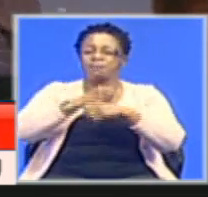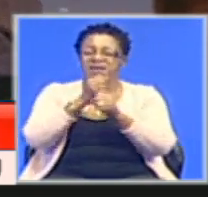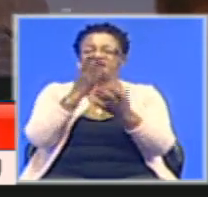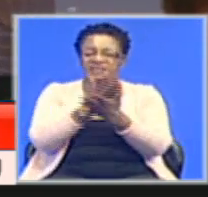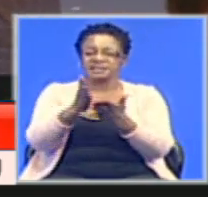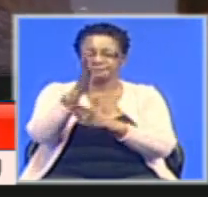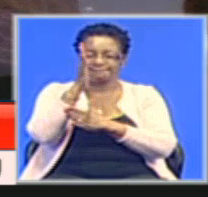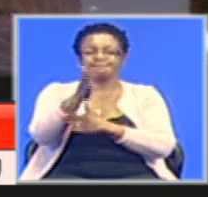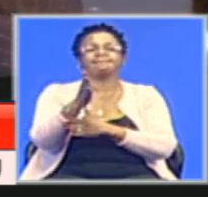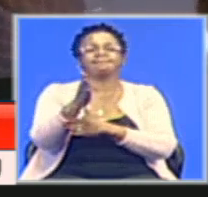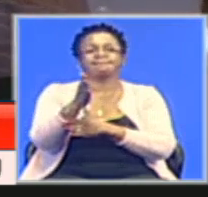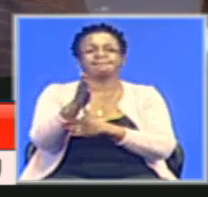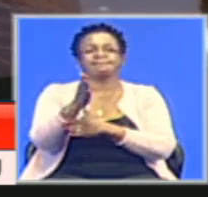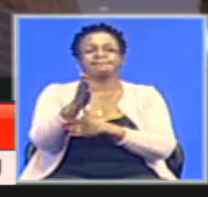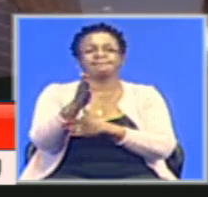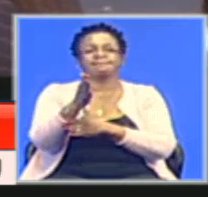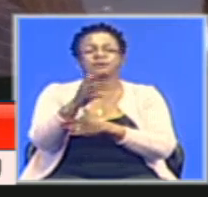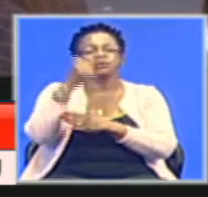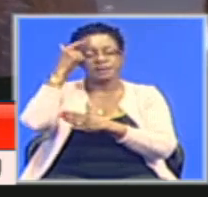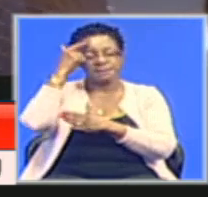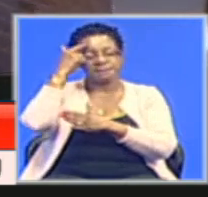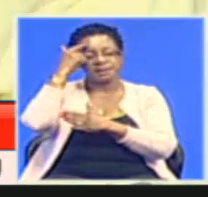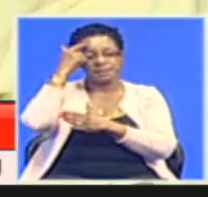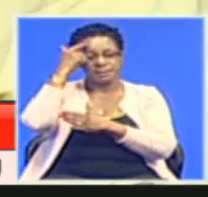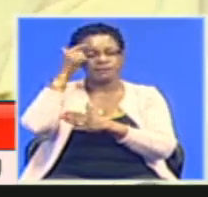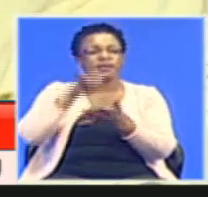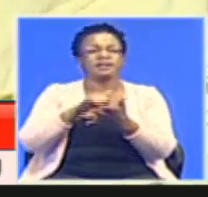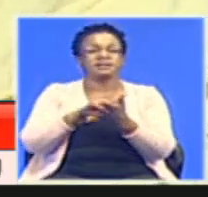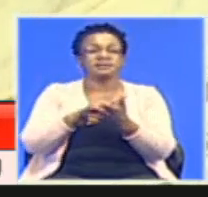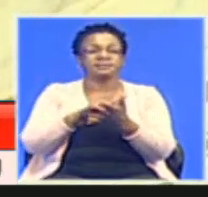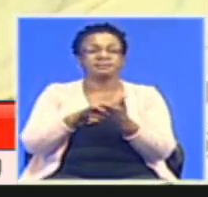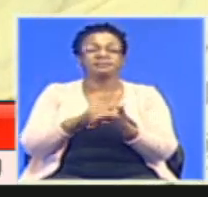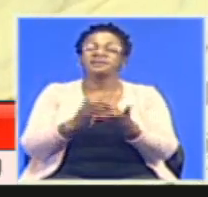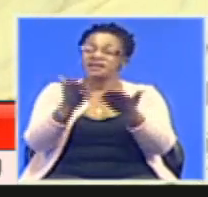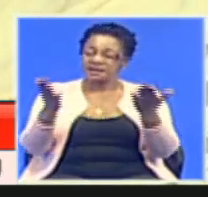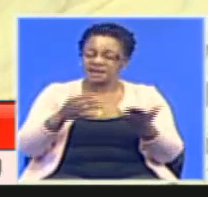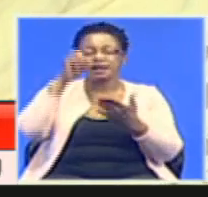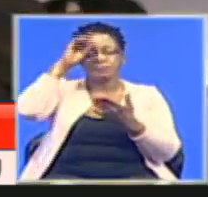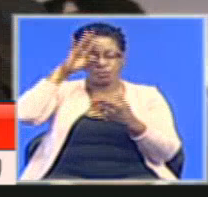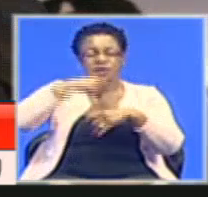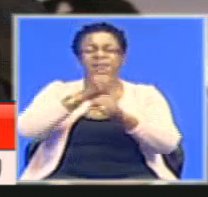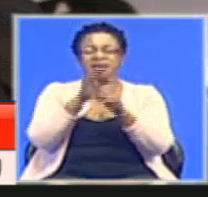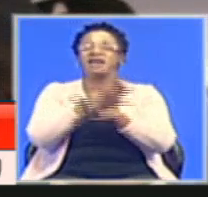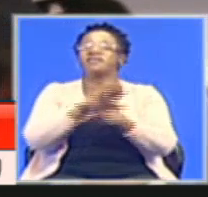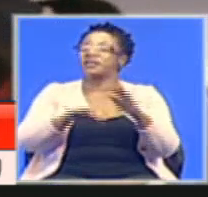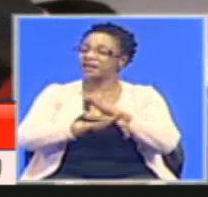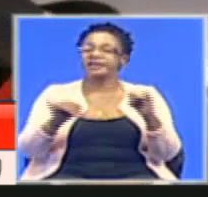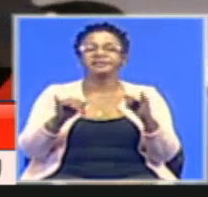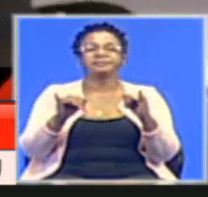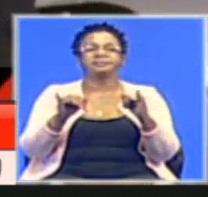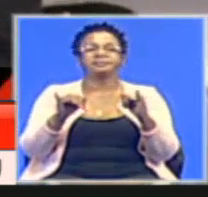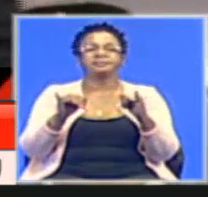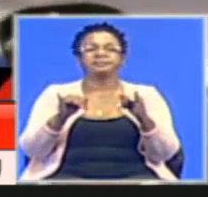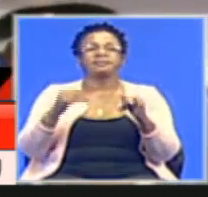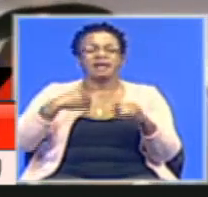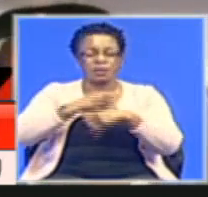inaendaga mbaya. Ndio nikumbuko kwa kunyorosha maneno. Na hapa Kiambu tutanyorosha maneno. I will be steadfast kuhakikisha